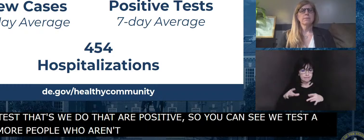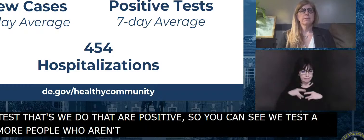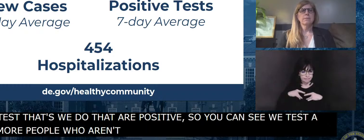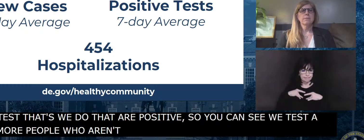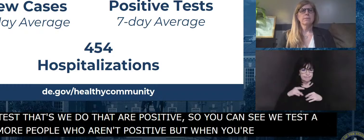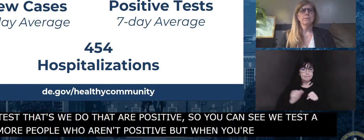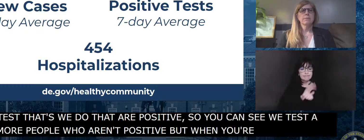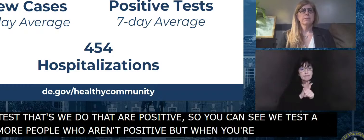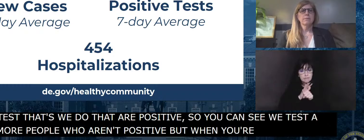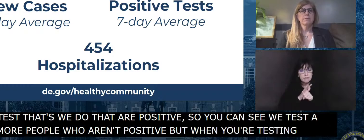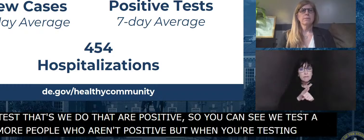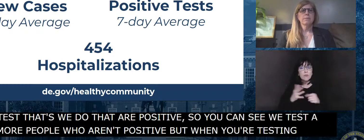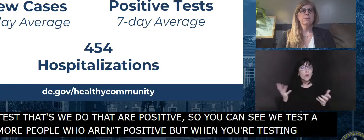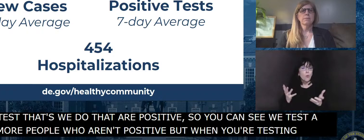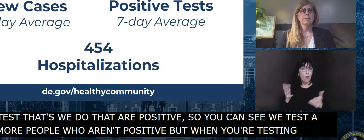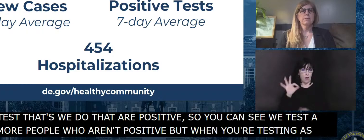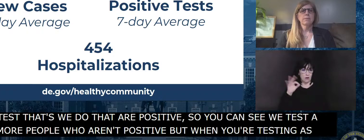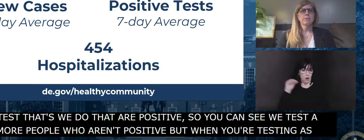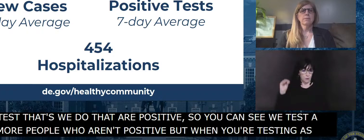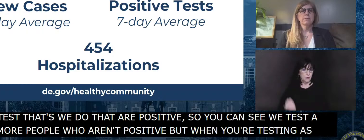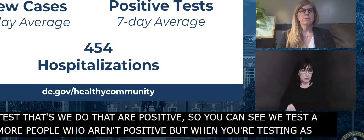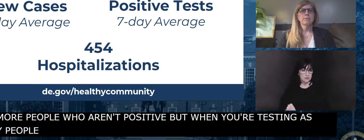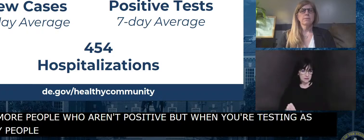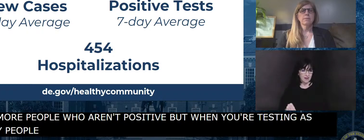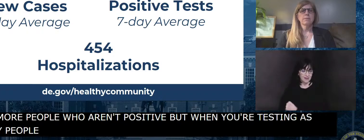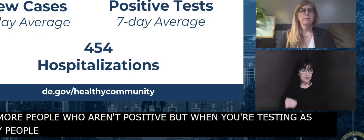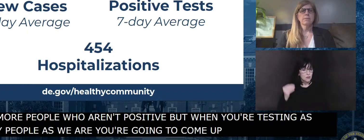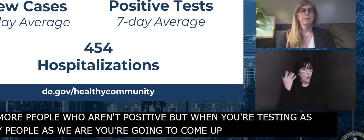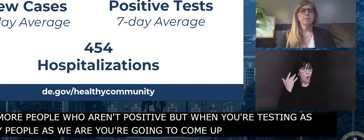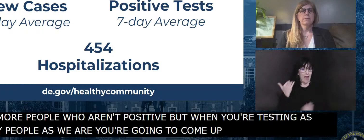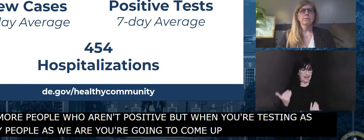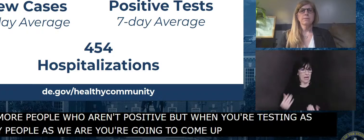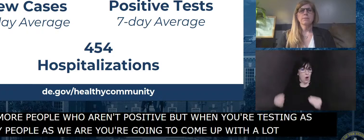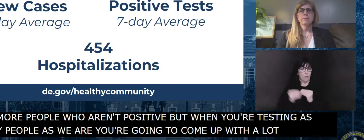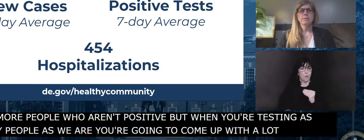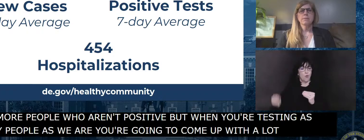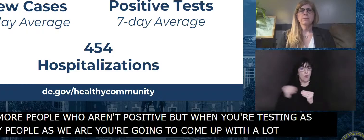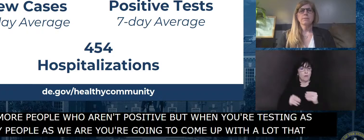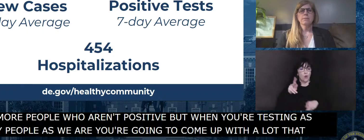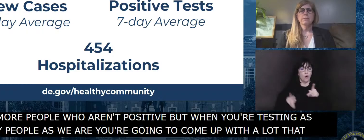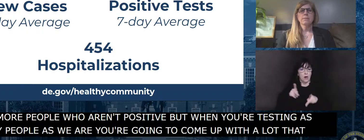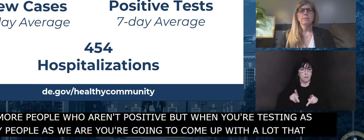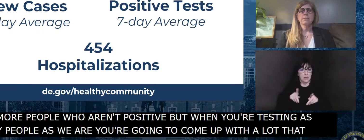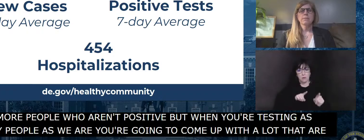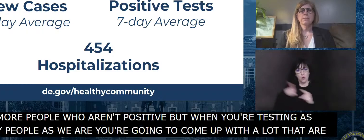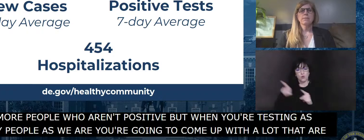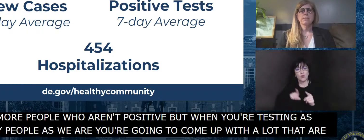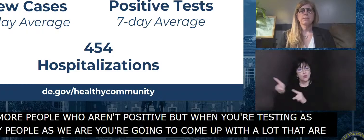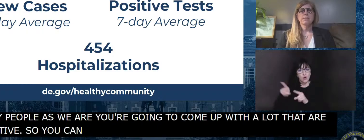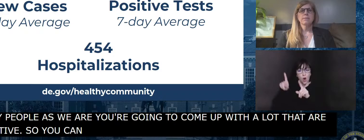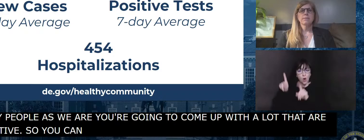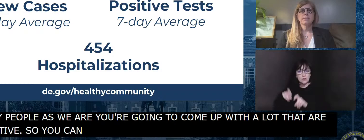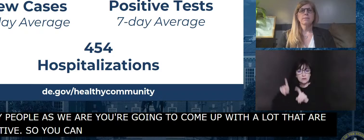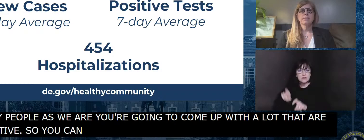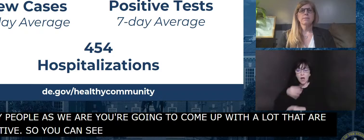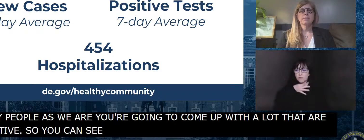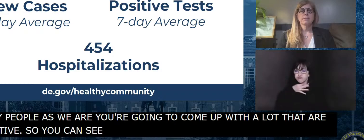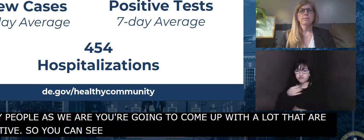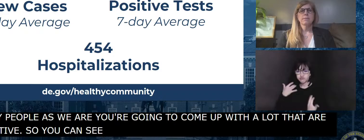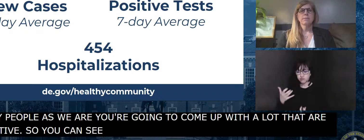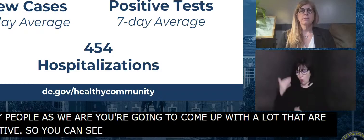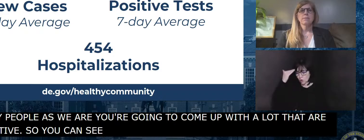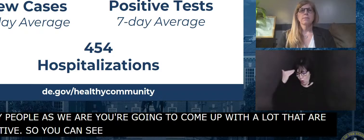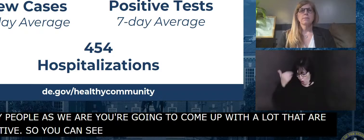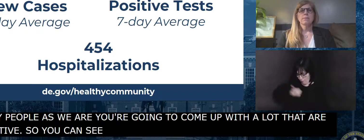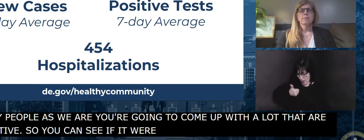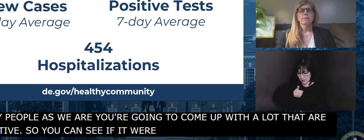we are, you're going to come up with a lot that are positive. So, and you can see if it were 10,000, if it was 10%, it'd